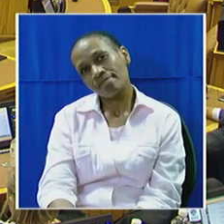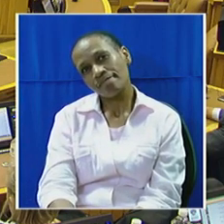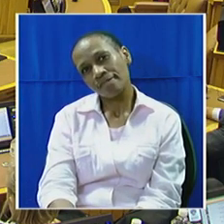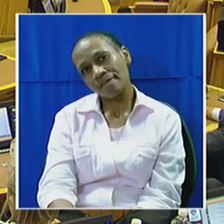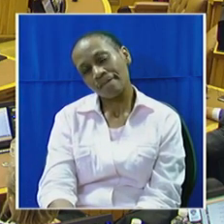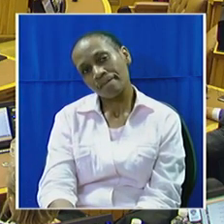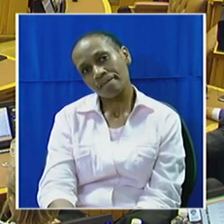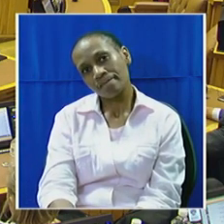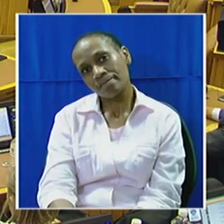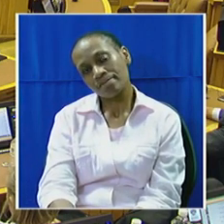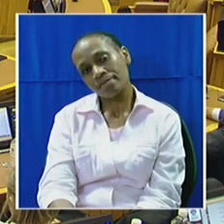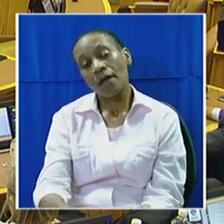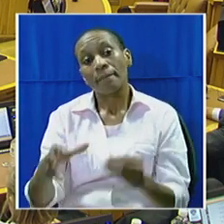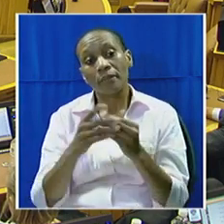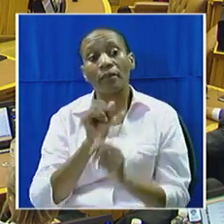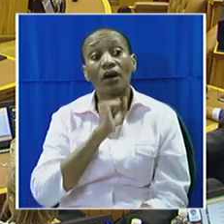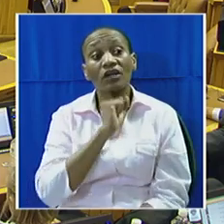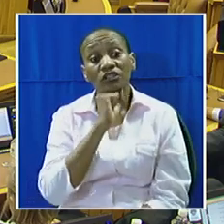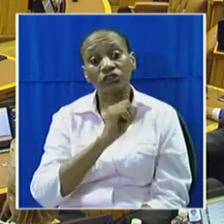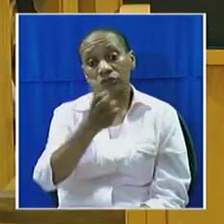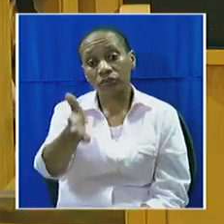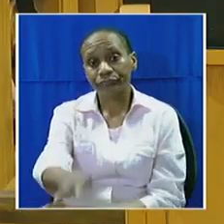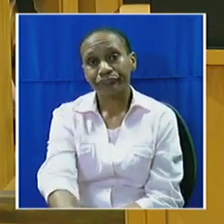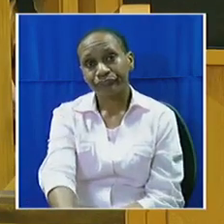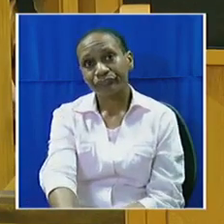Honorable August.